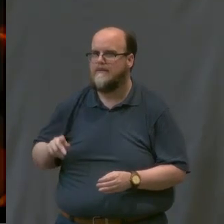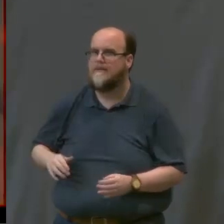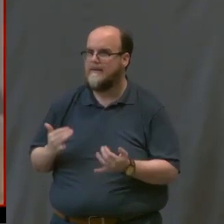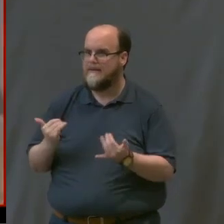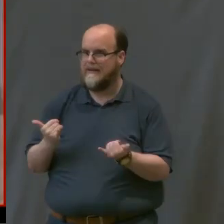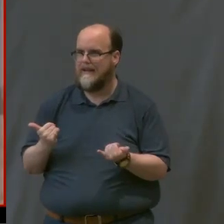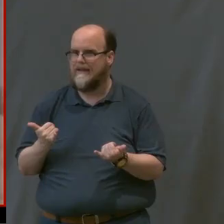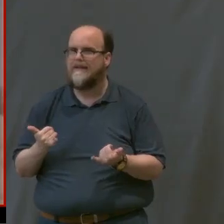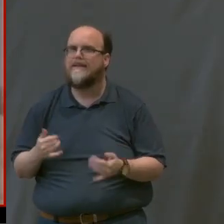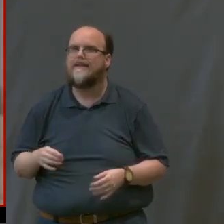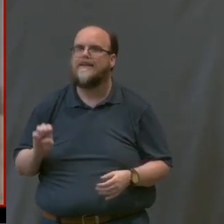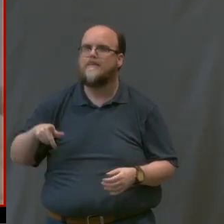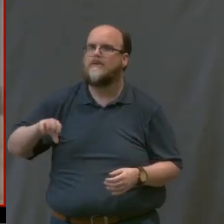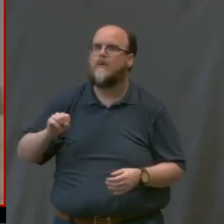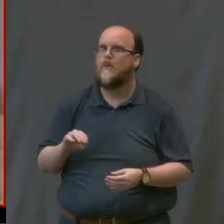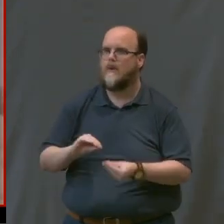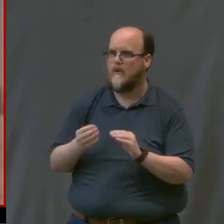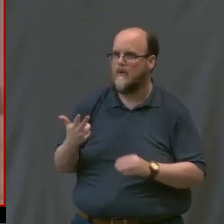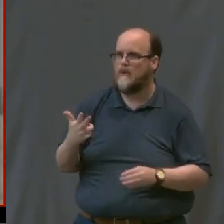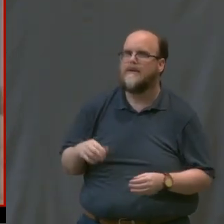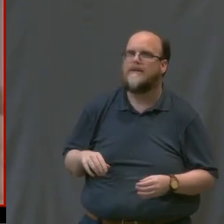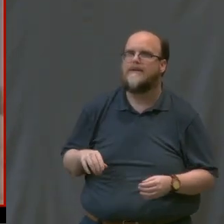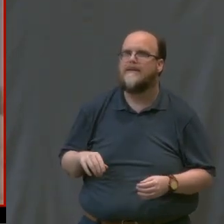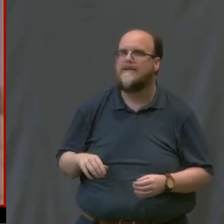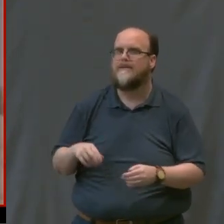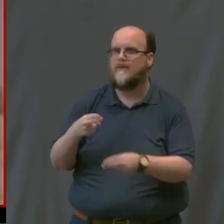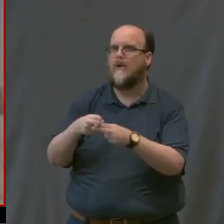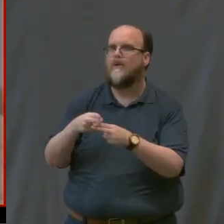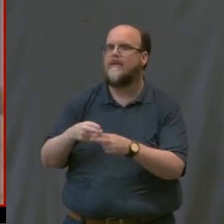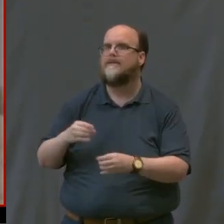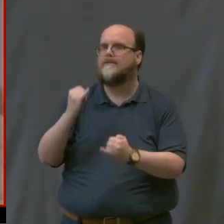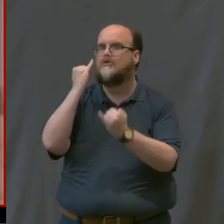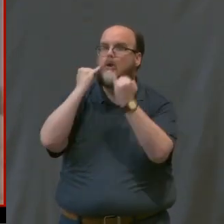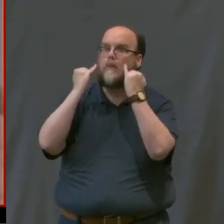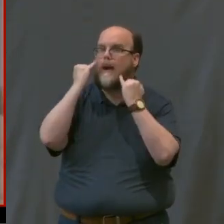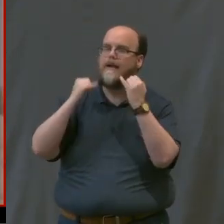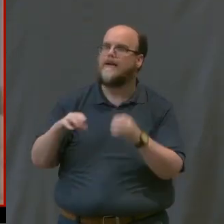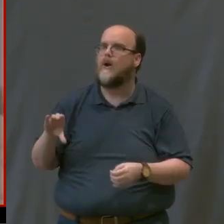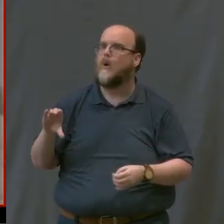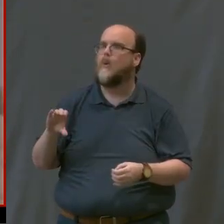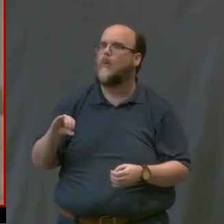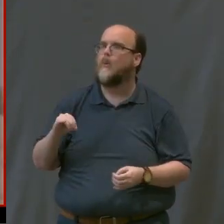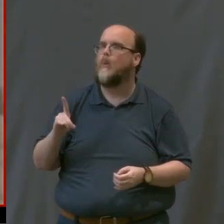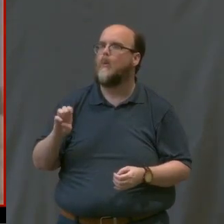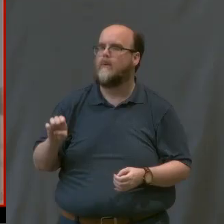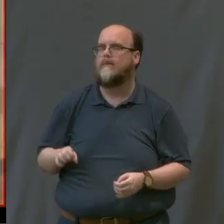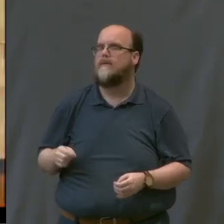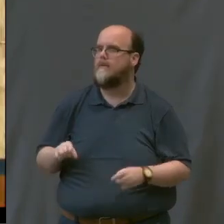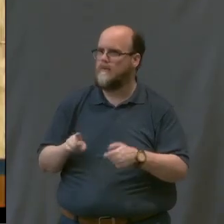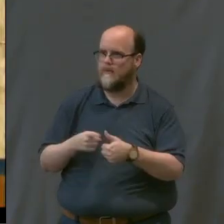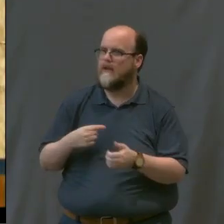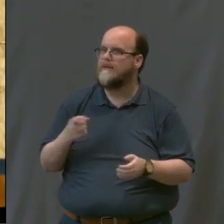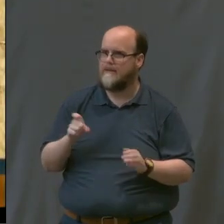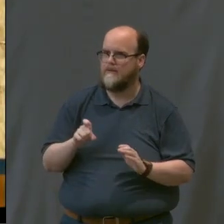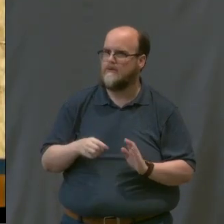Tonight's is episode number 3, called the Jeremiah Code. Now, first off, I need to show you a